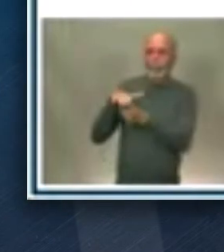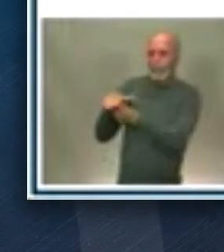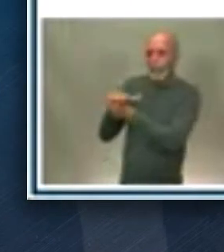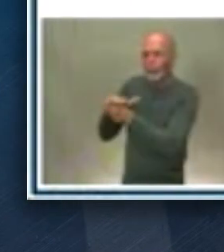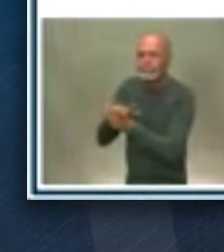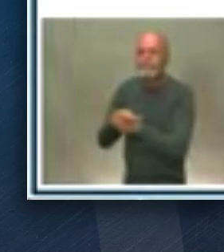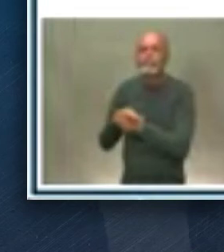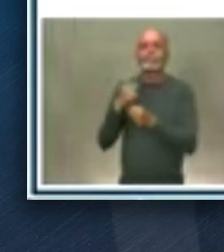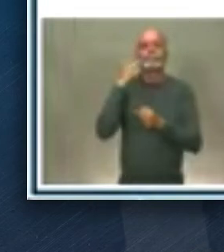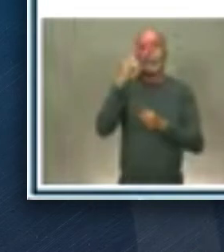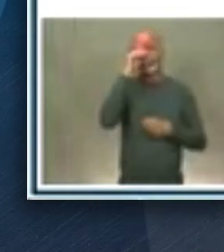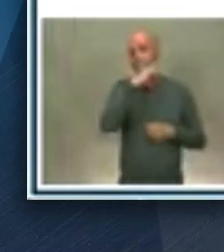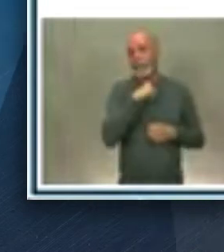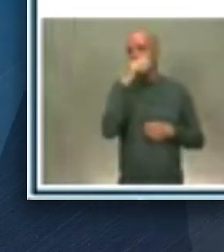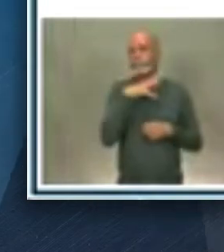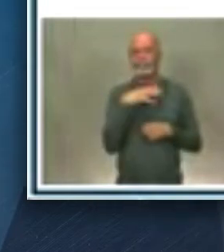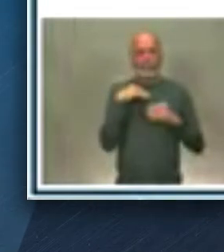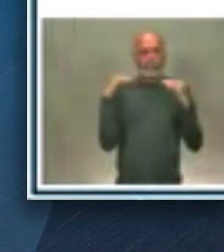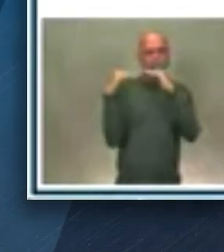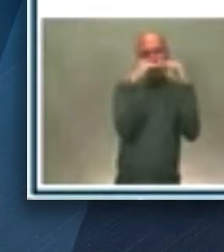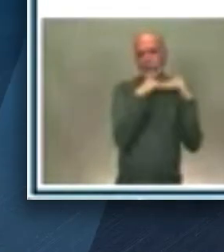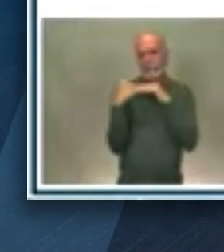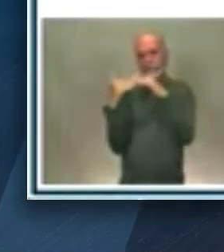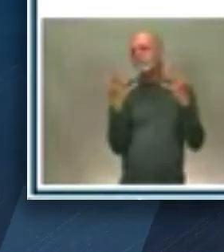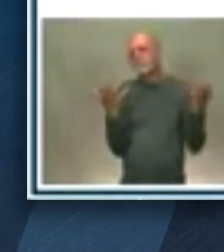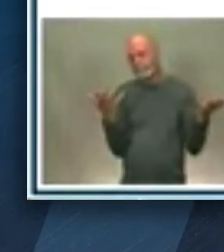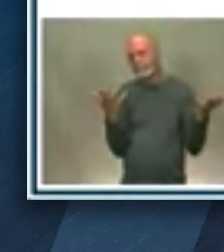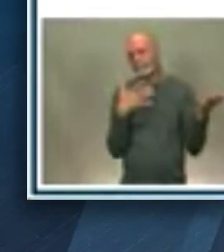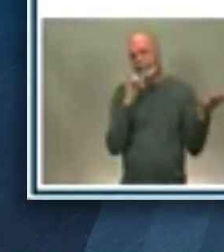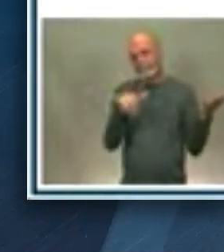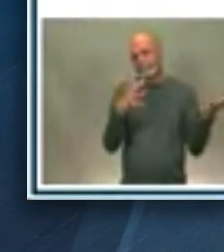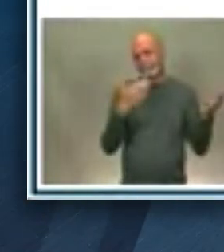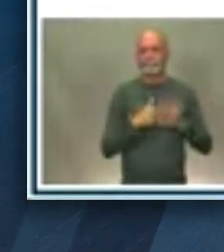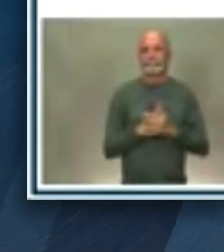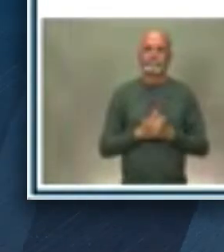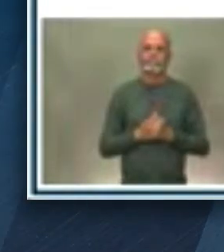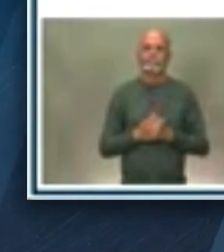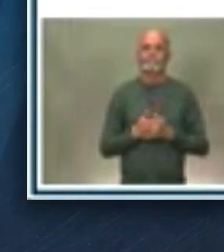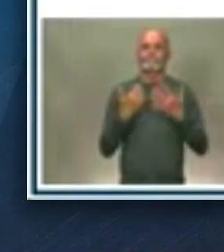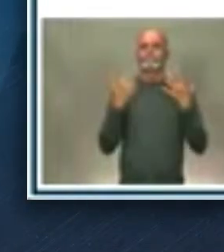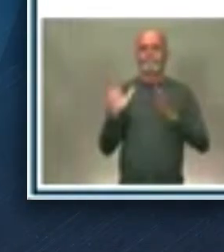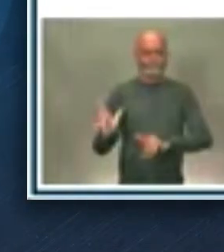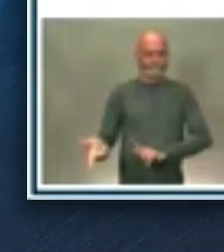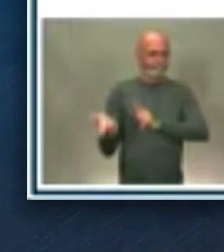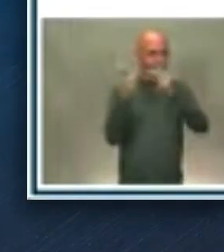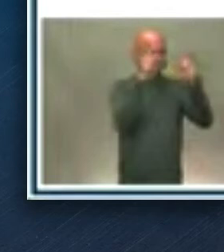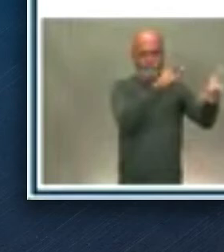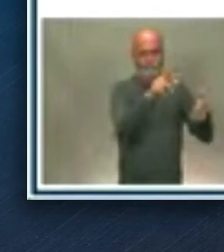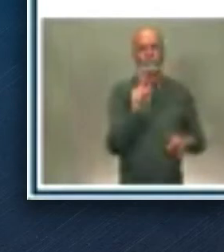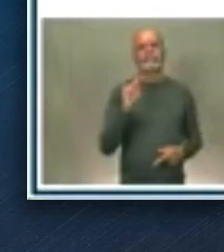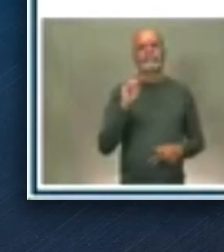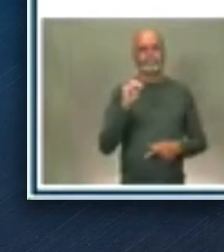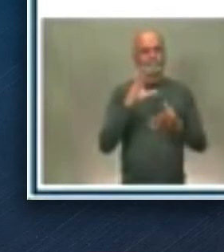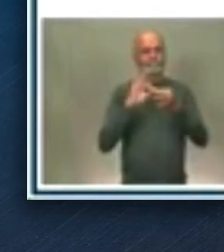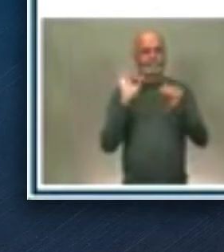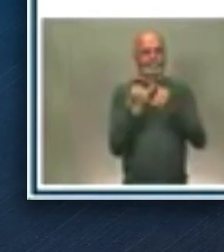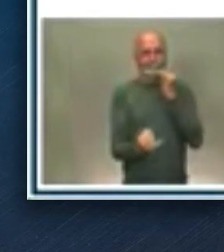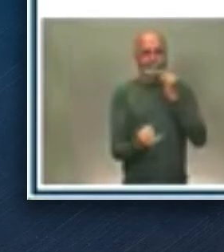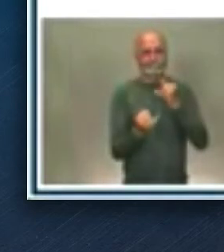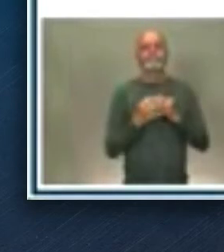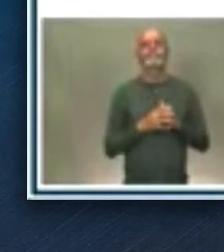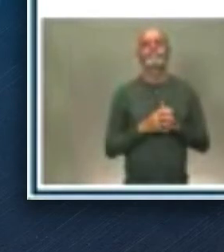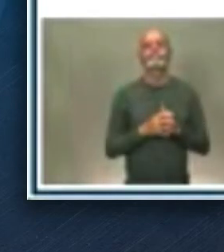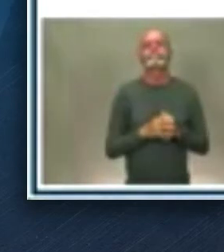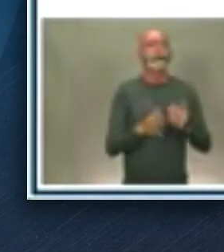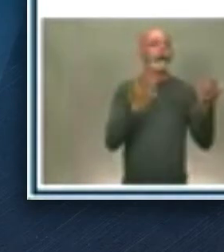province. Yeah. That's all the time we have for questions. We'll turn it back to Mr. Houston for final remarks. Thanks,